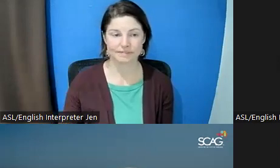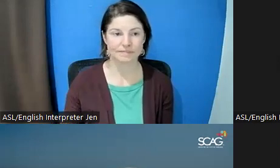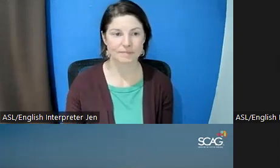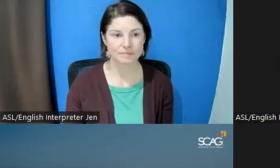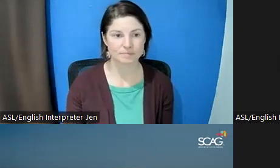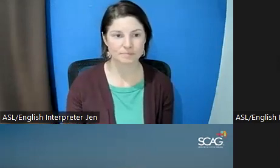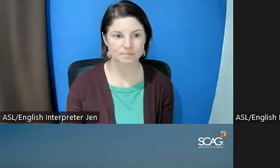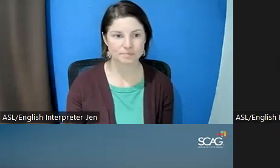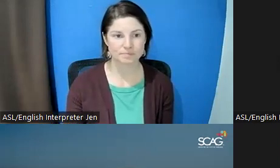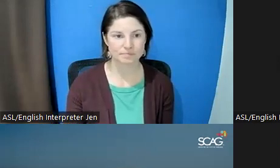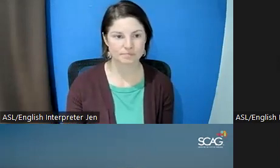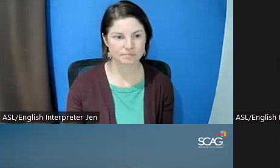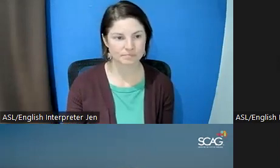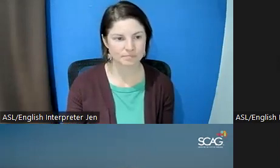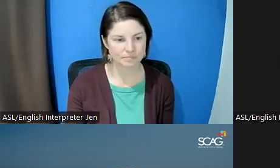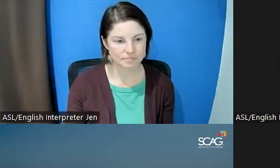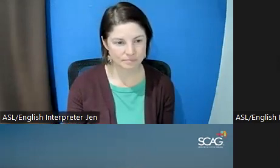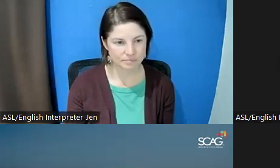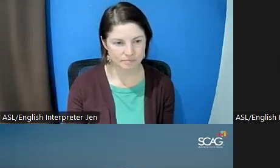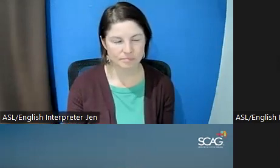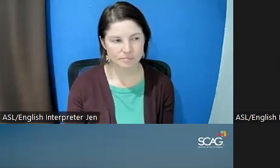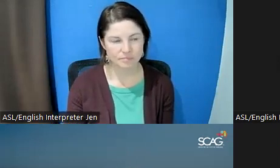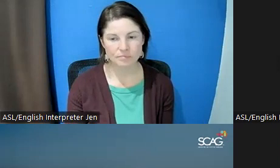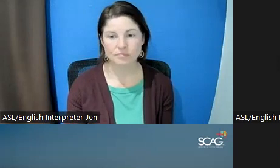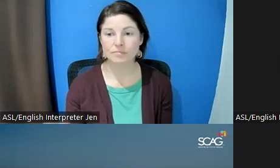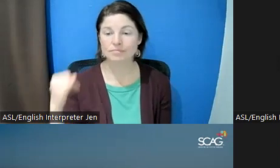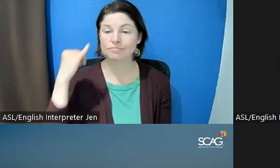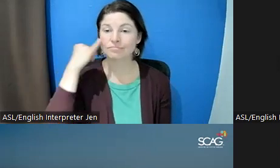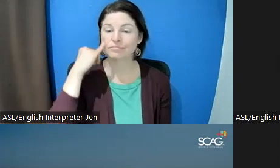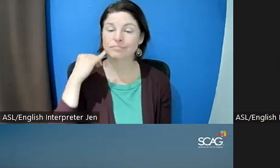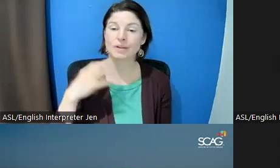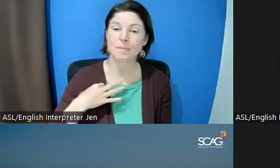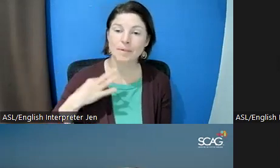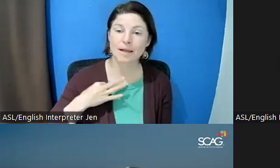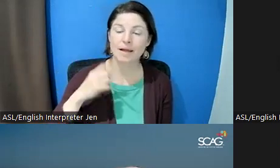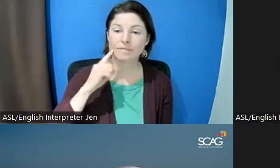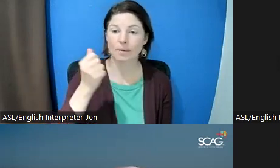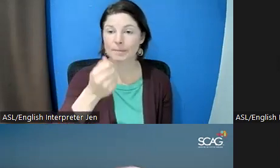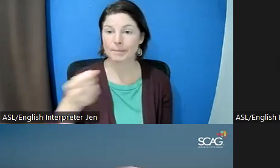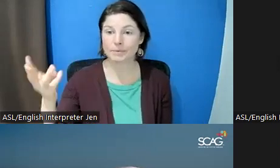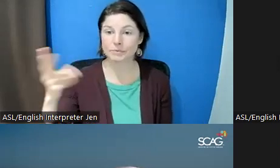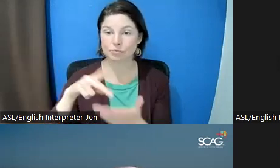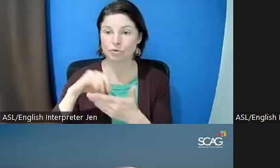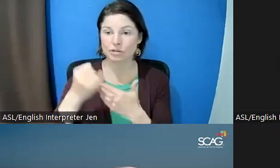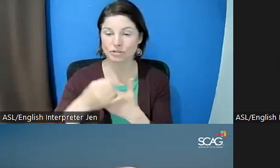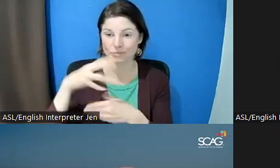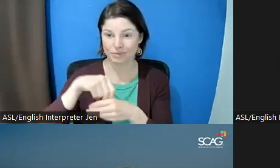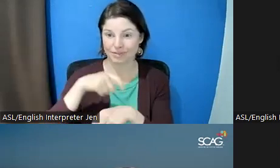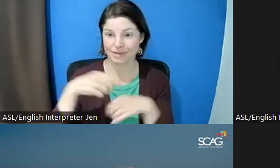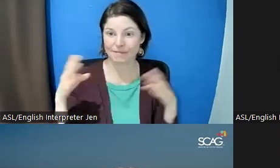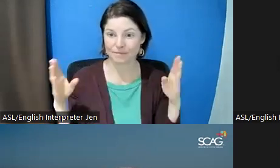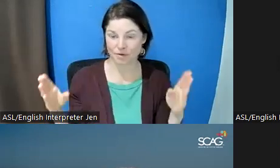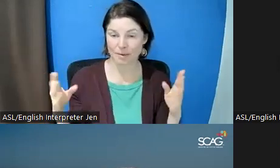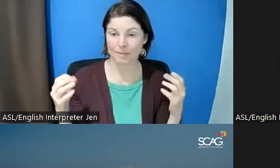Hi, if we're applying for multiple projects within that time frame, is it okay if they're in different areas throughout